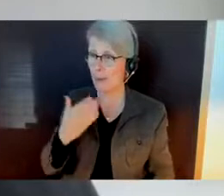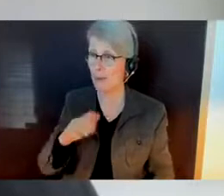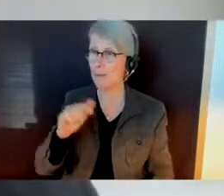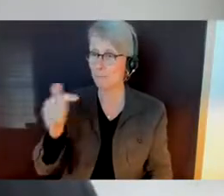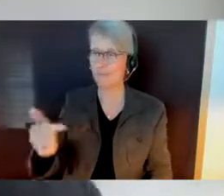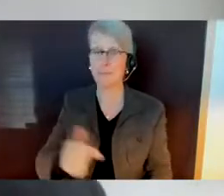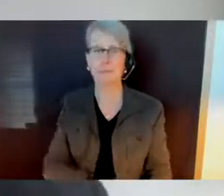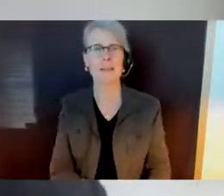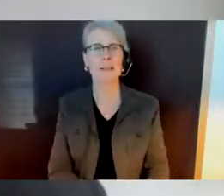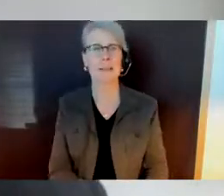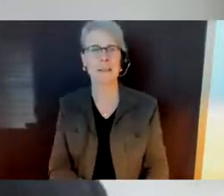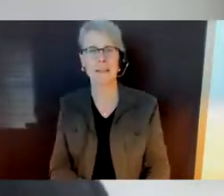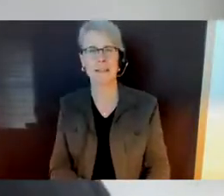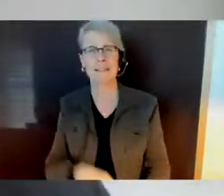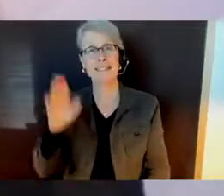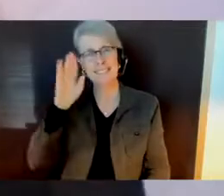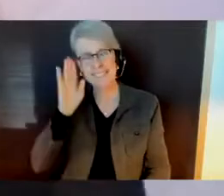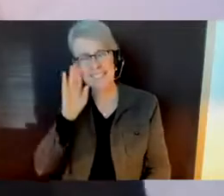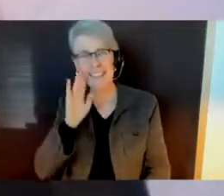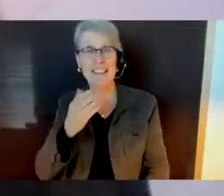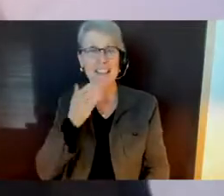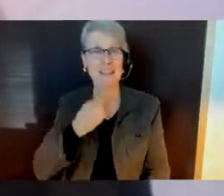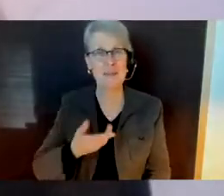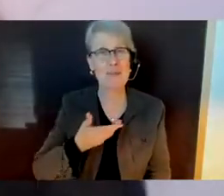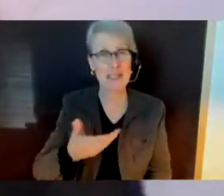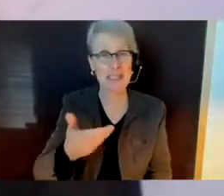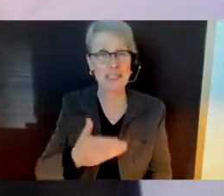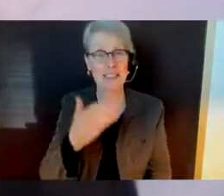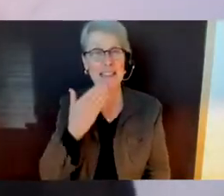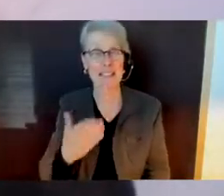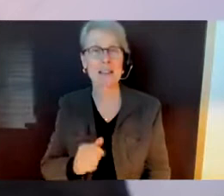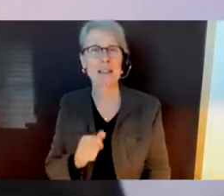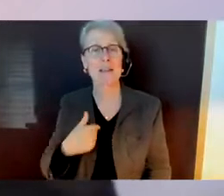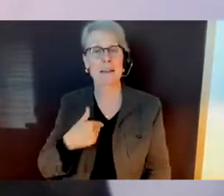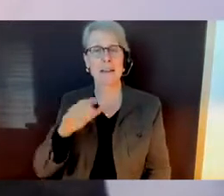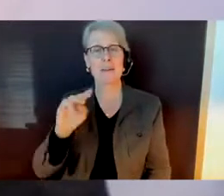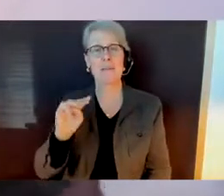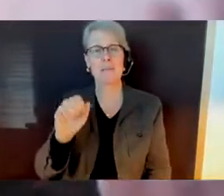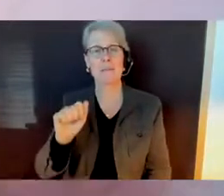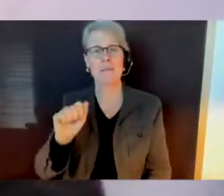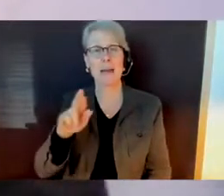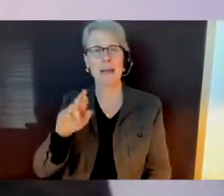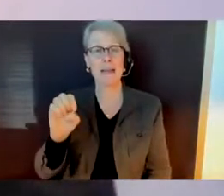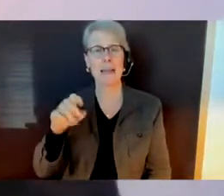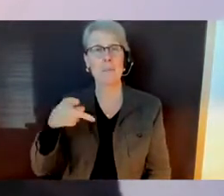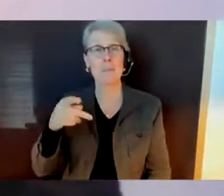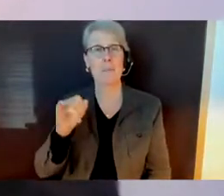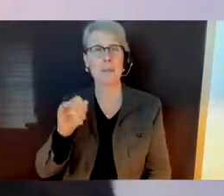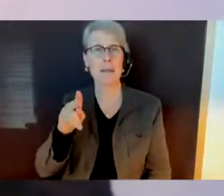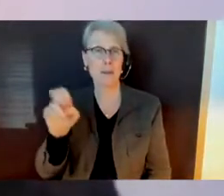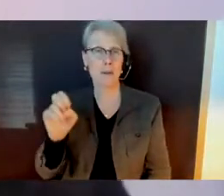you. Yeah, hello everybody. Thanks a lot for the invitation. So my name is Mariepierre. I'm